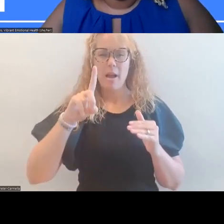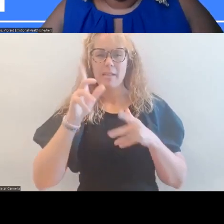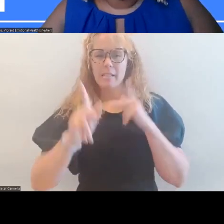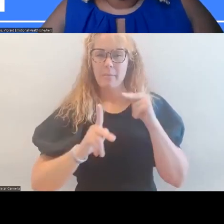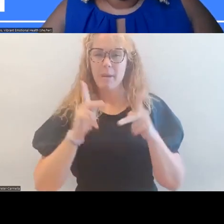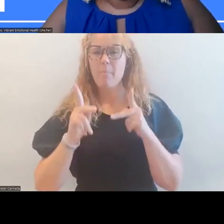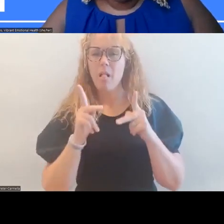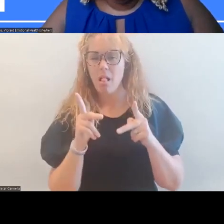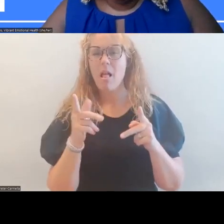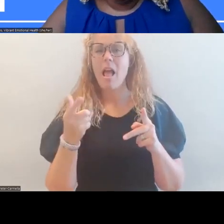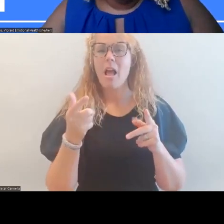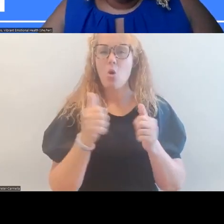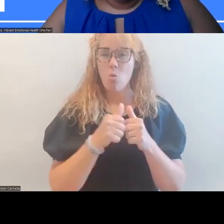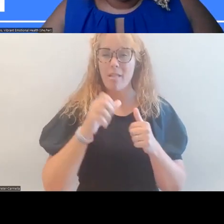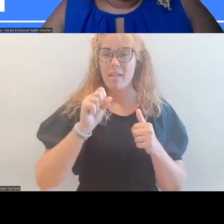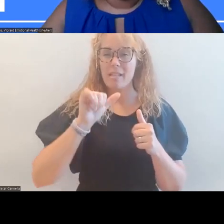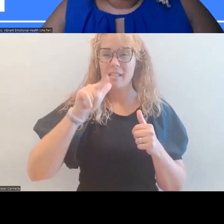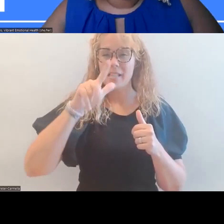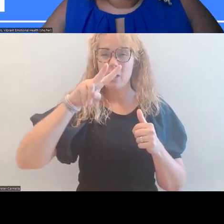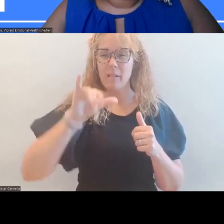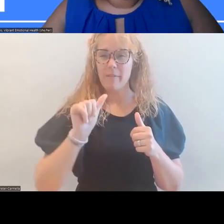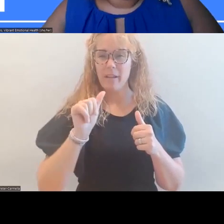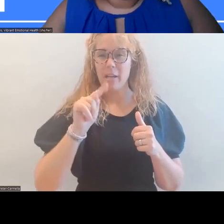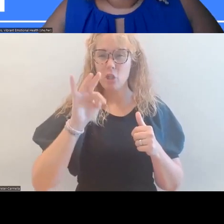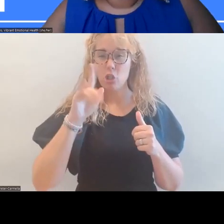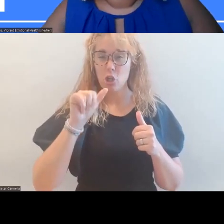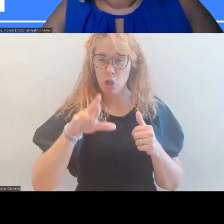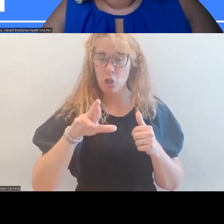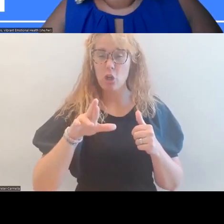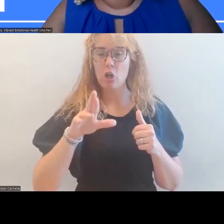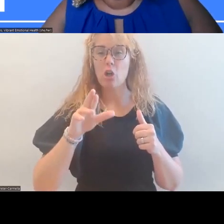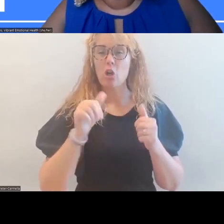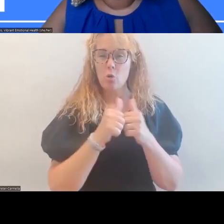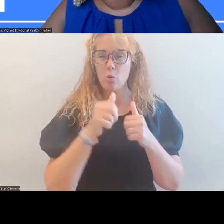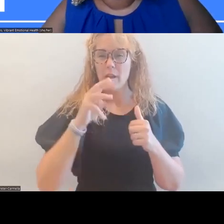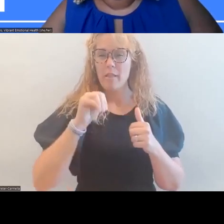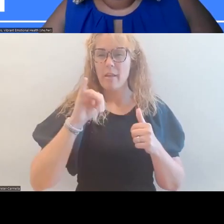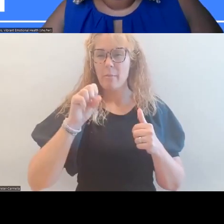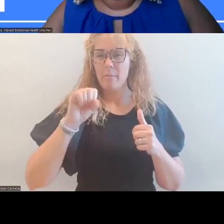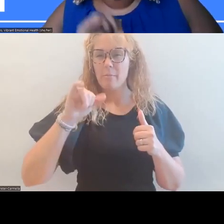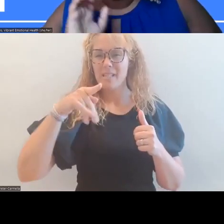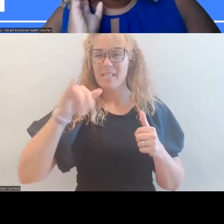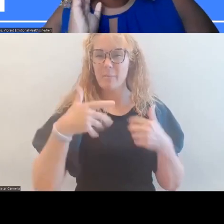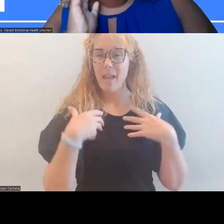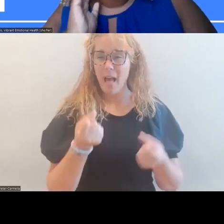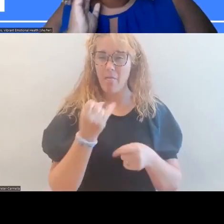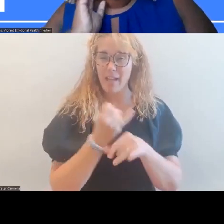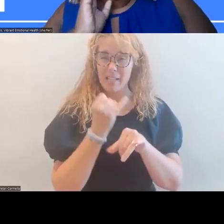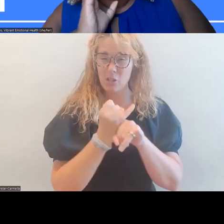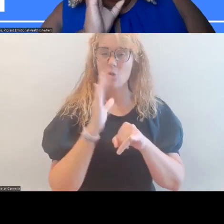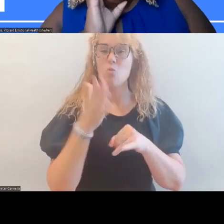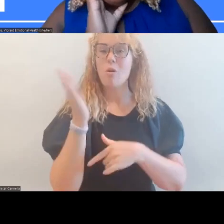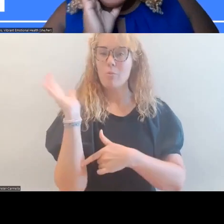Health, along with Sylvia Turner, who will be with Mississippi Public Health Institute, who will be giving us a featured